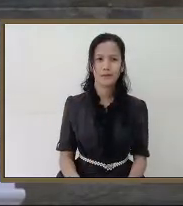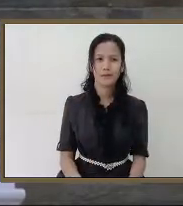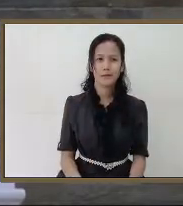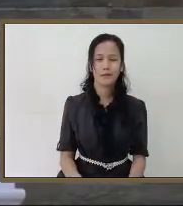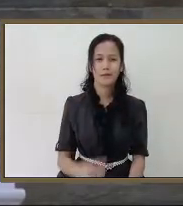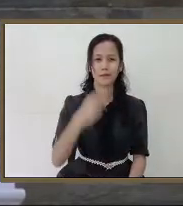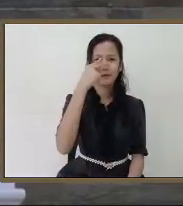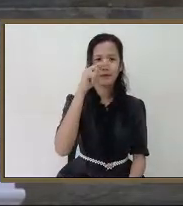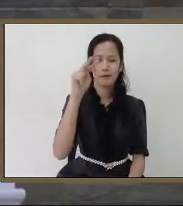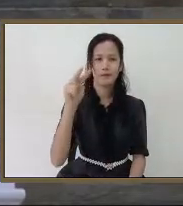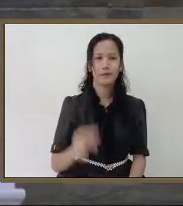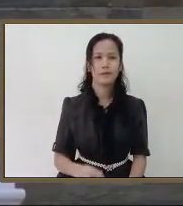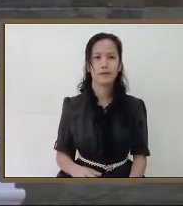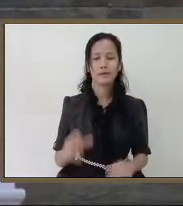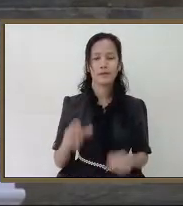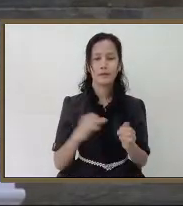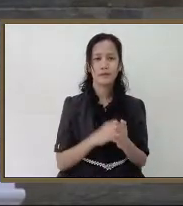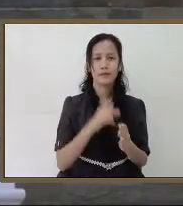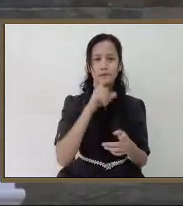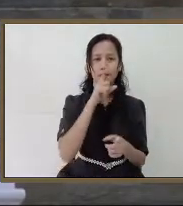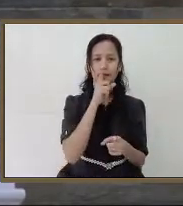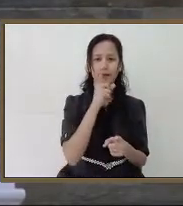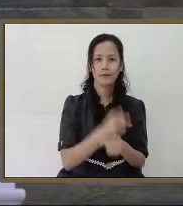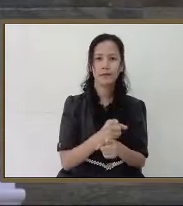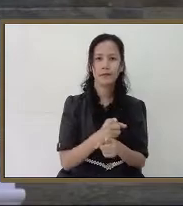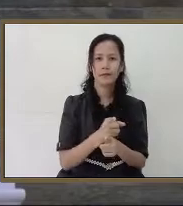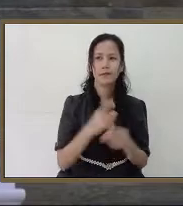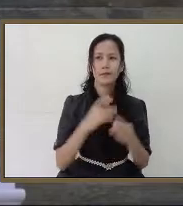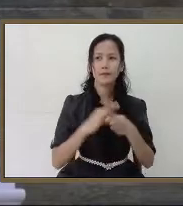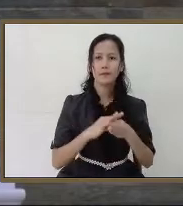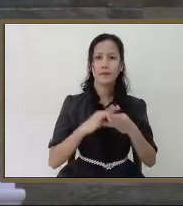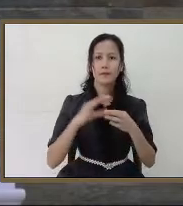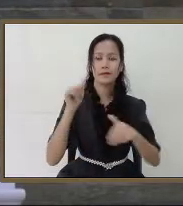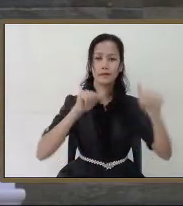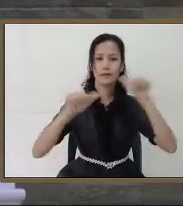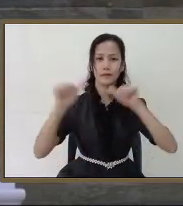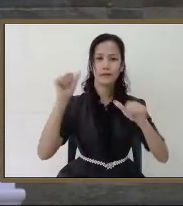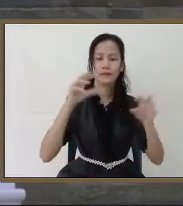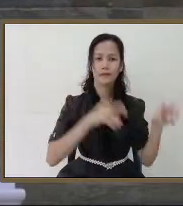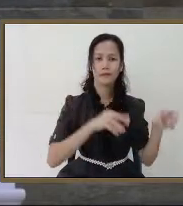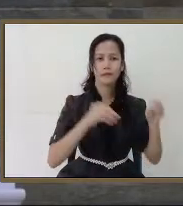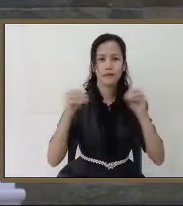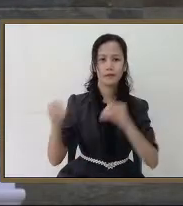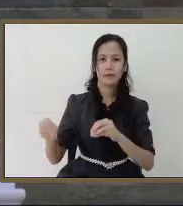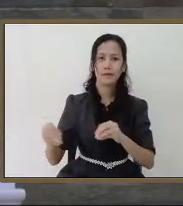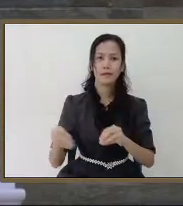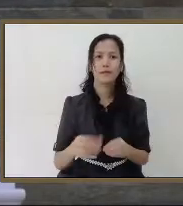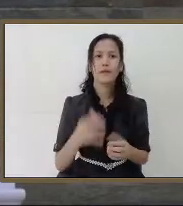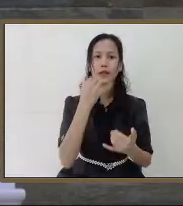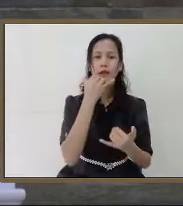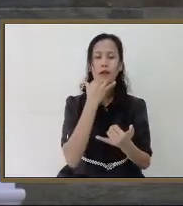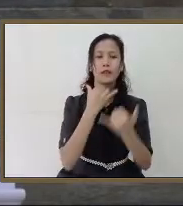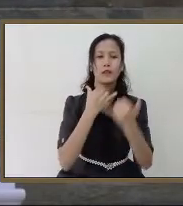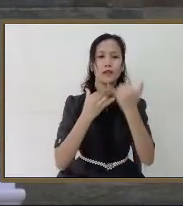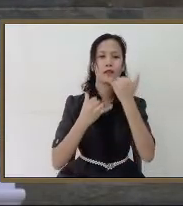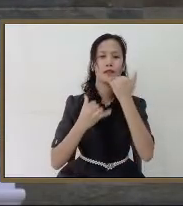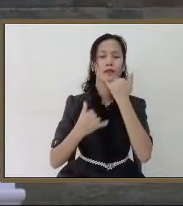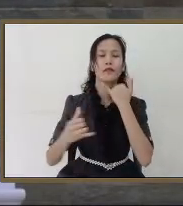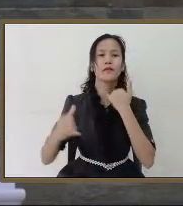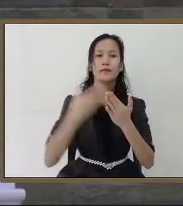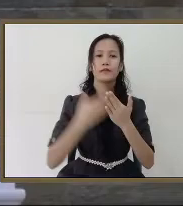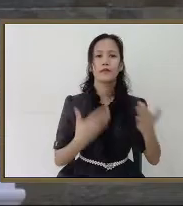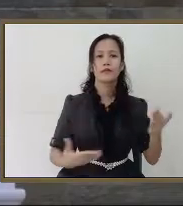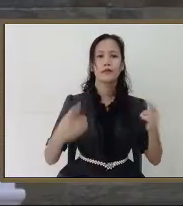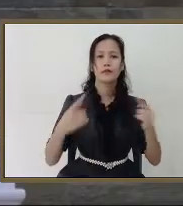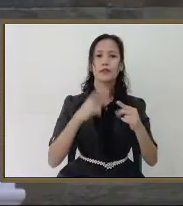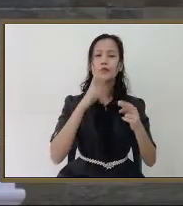dito that the true concourse of the action is to put the wrong things to right. Okay? Diyan po yung napapaloob